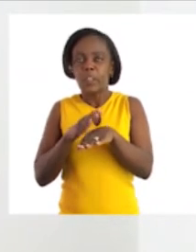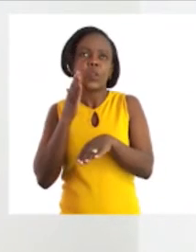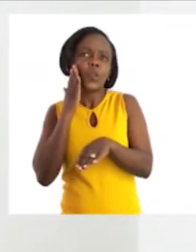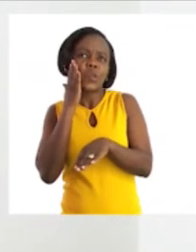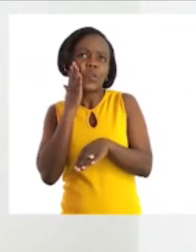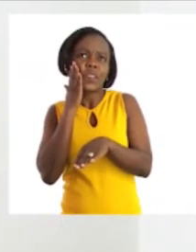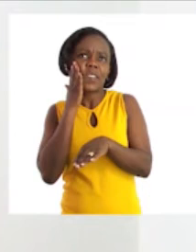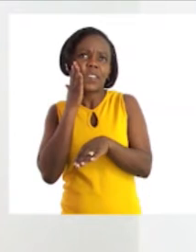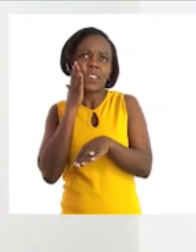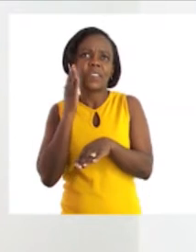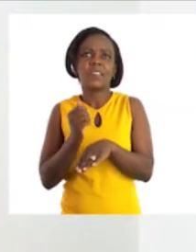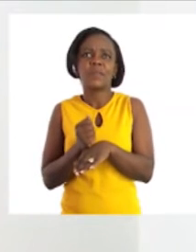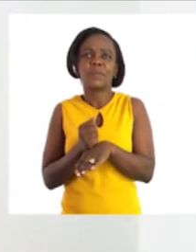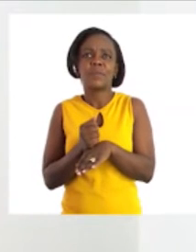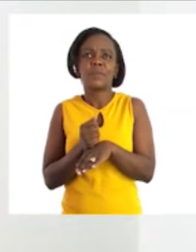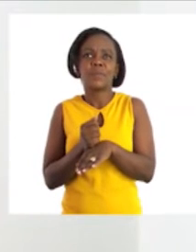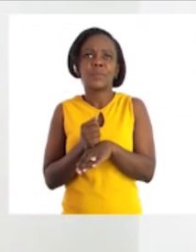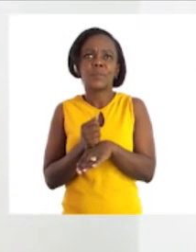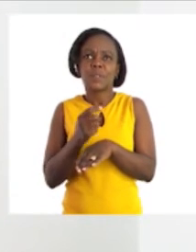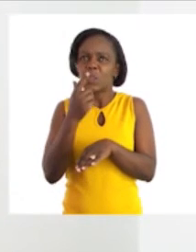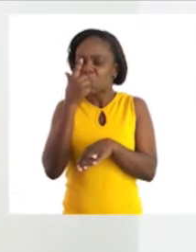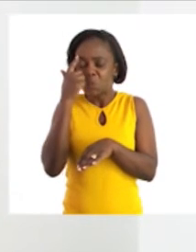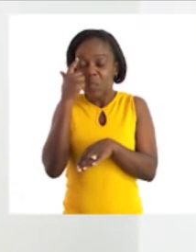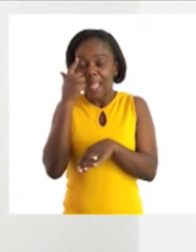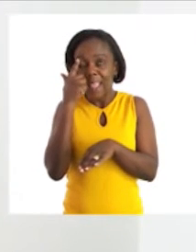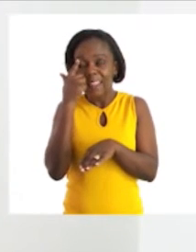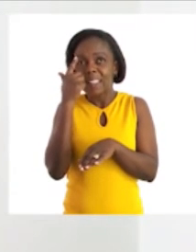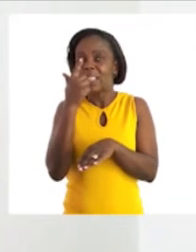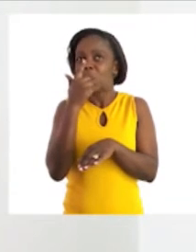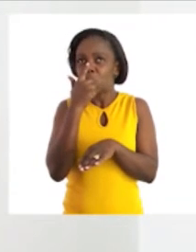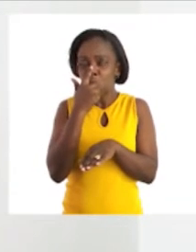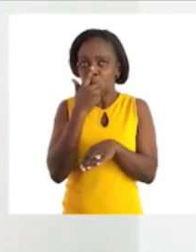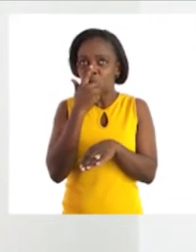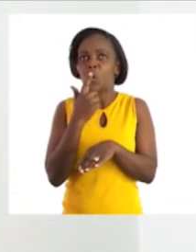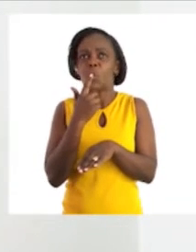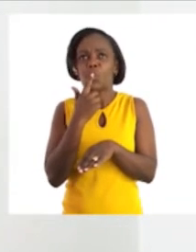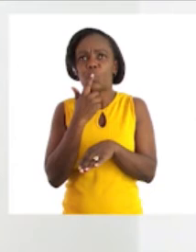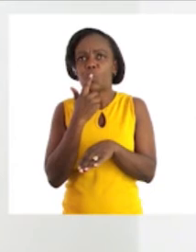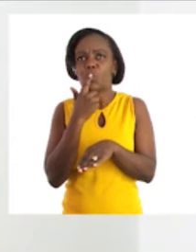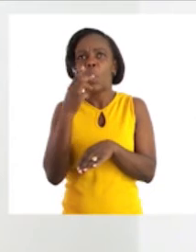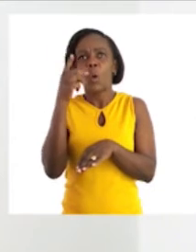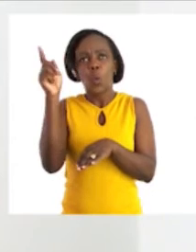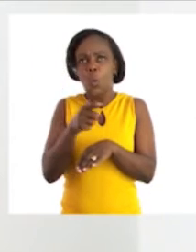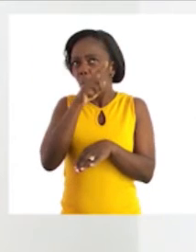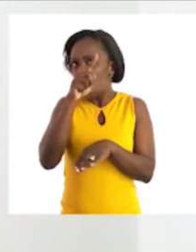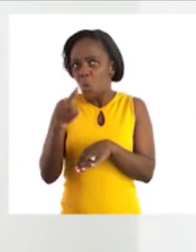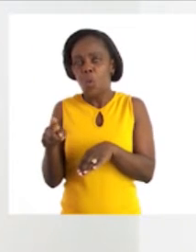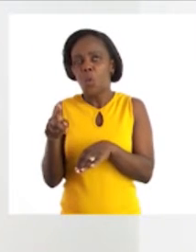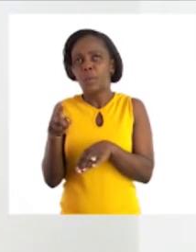are very, very clean. Don't touch your nose, don't touch your eyes, don't touch your mouth unless if you have washed your